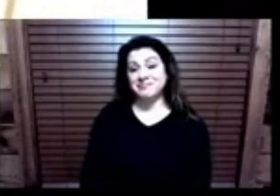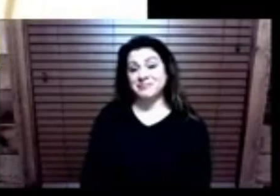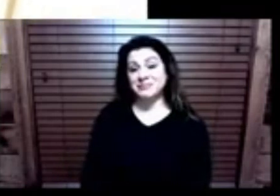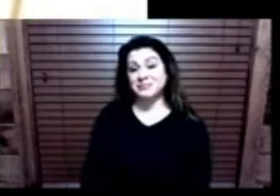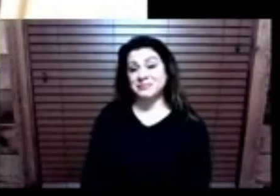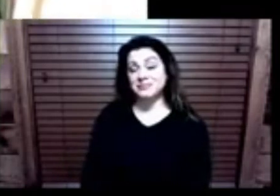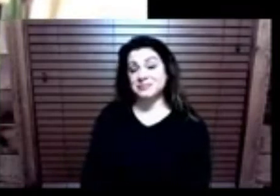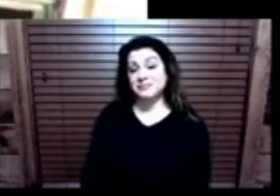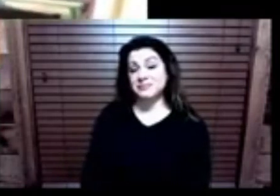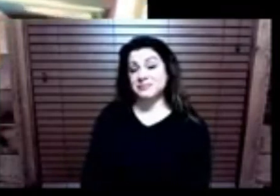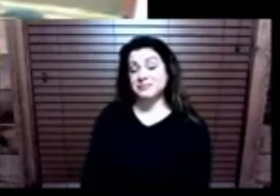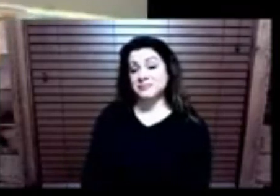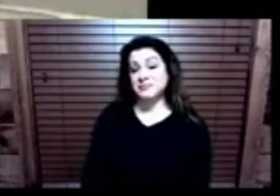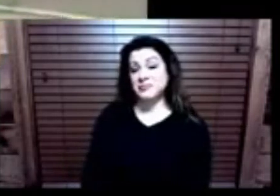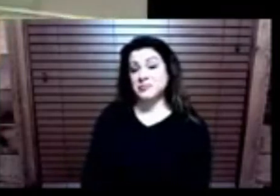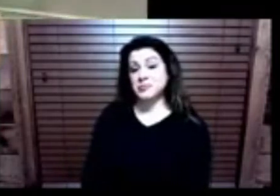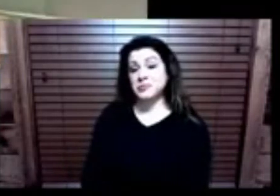these.